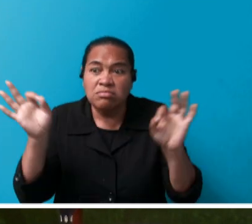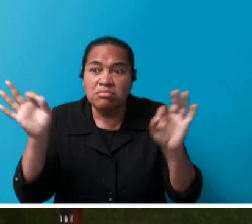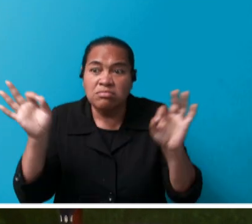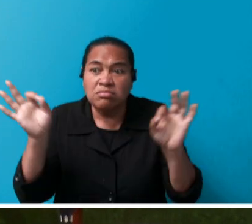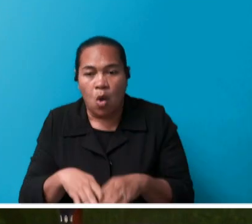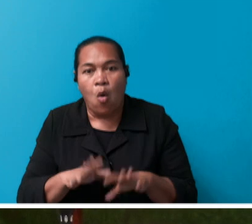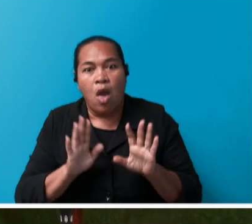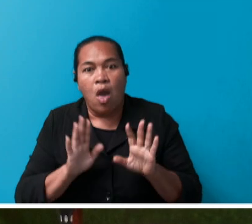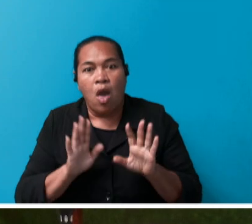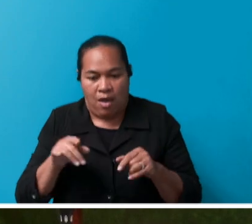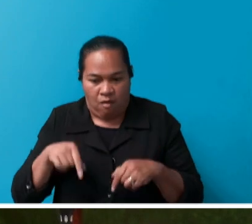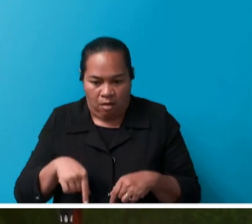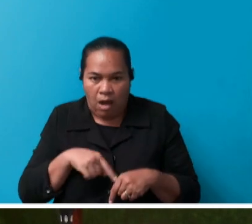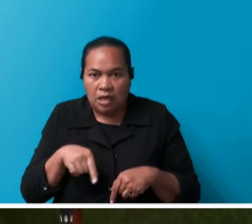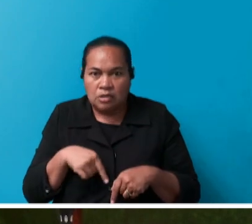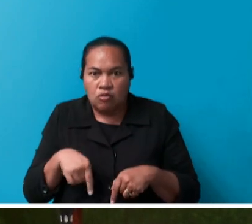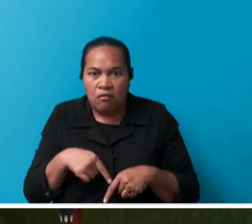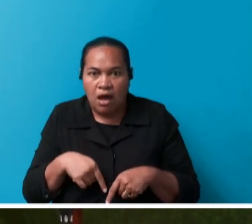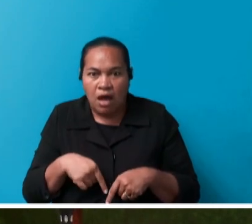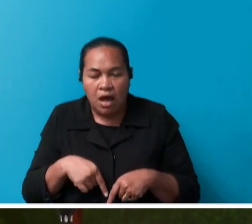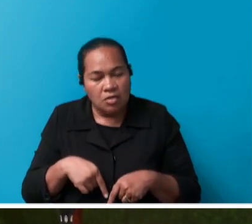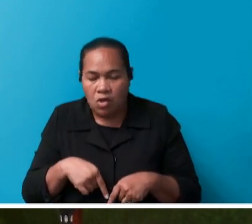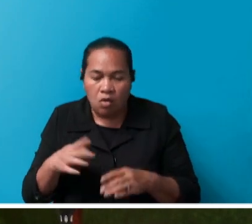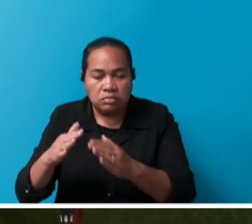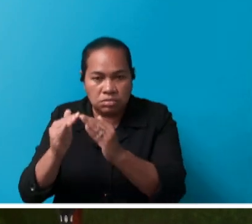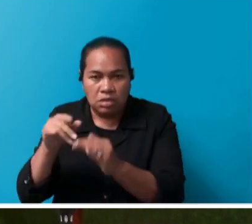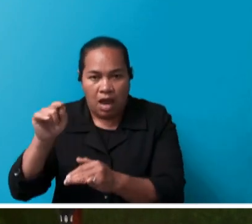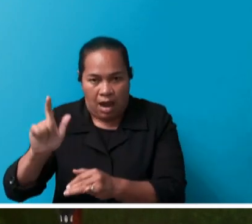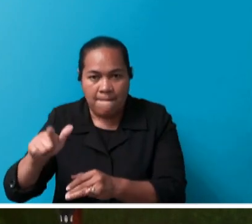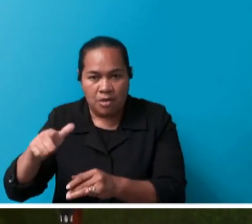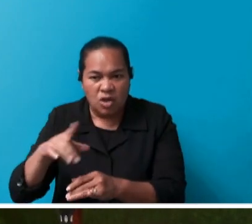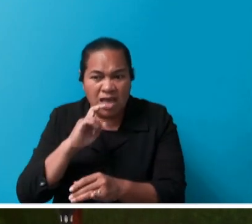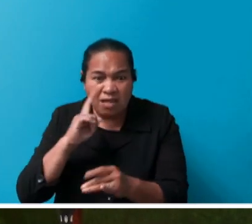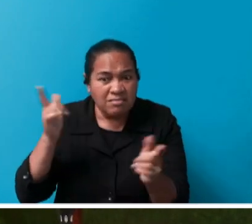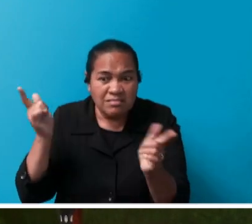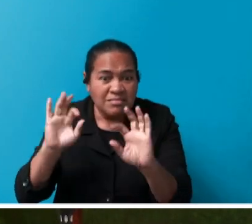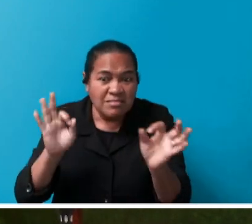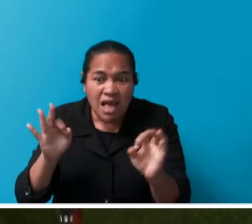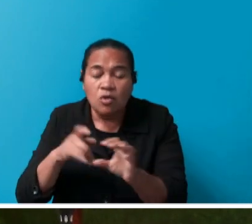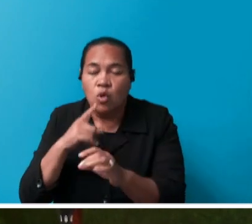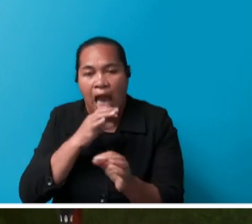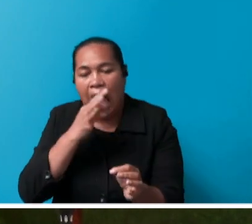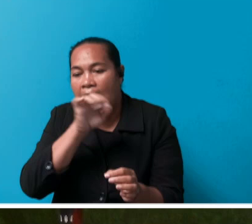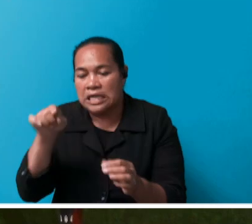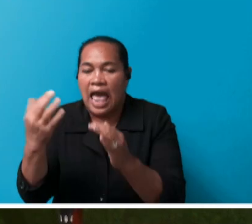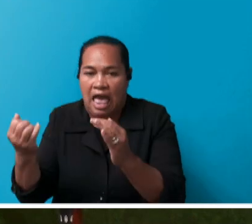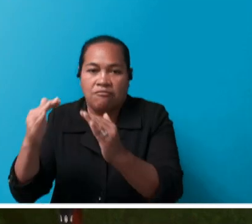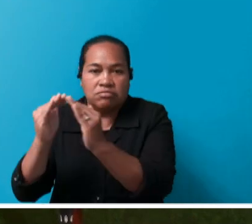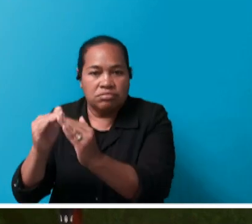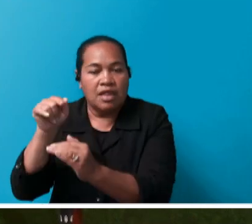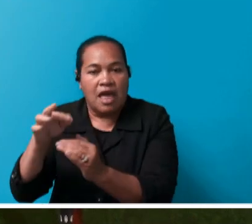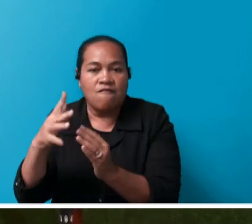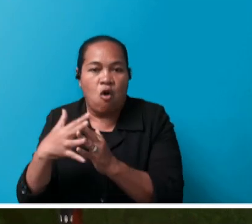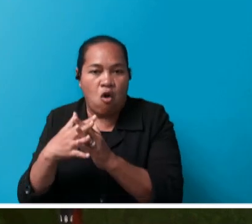for supplies to come from the main warehouse in Suva. Establishing similar warehouse arrangement for the Western